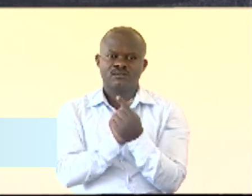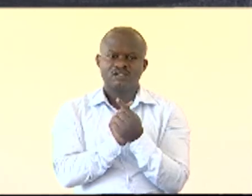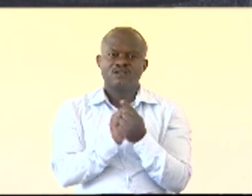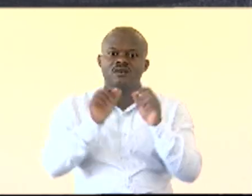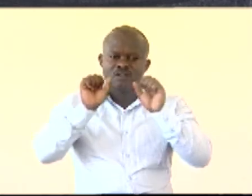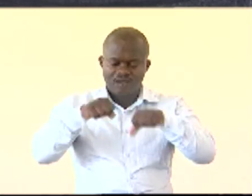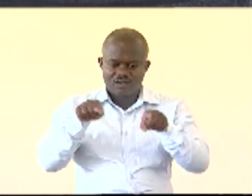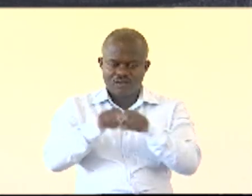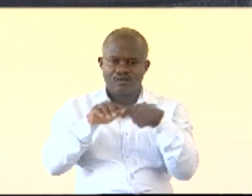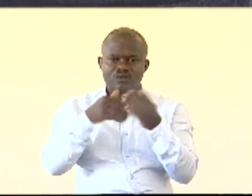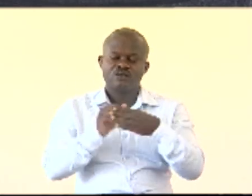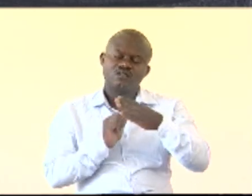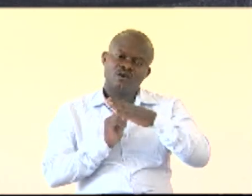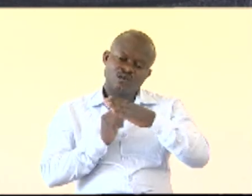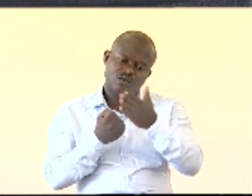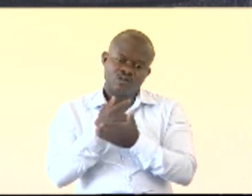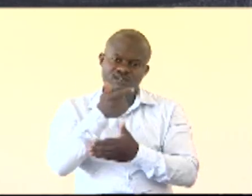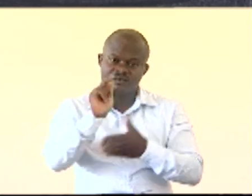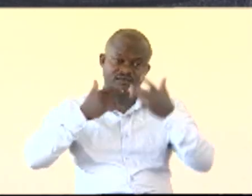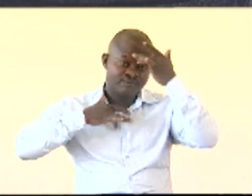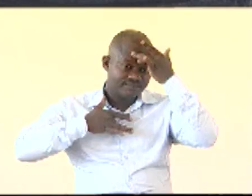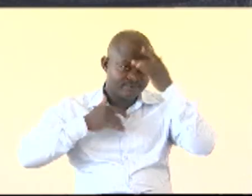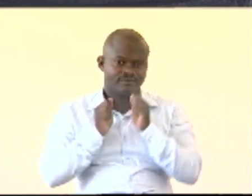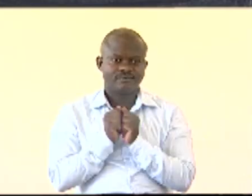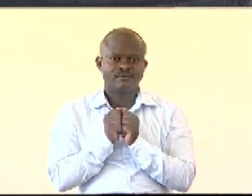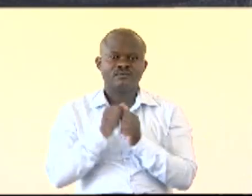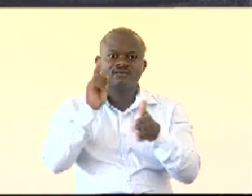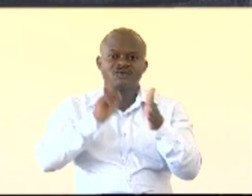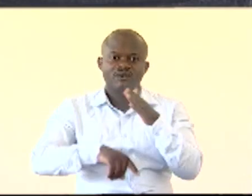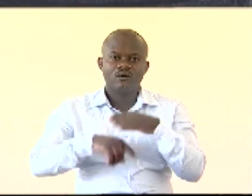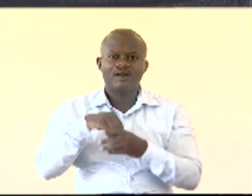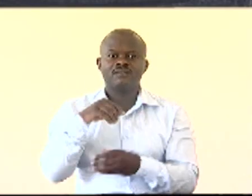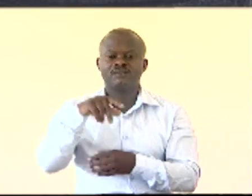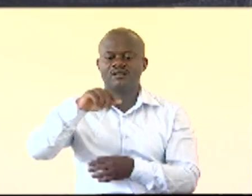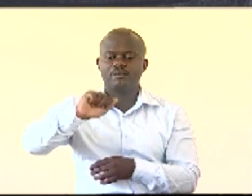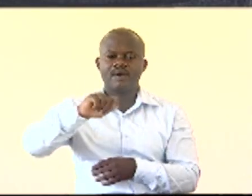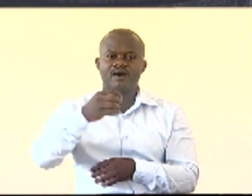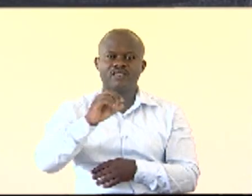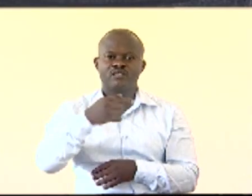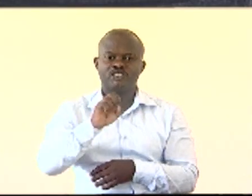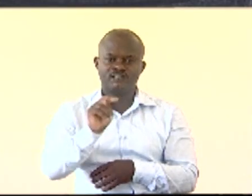can also cause the infectious disease. What is a pathogen?